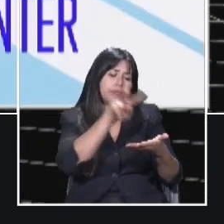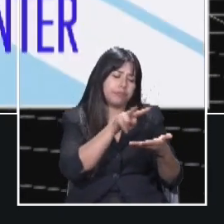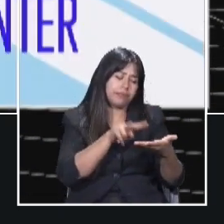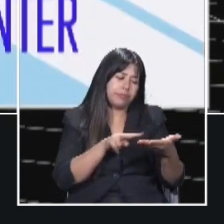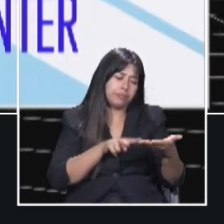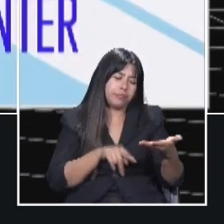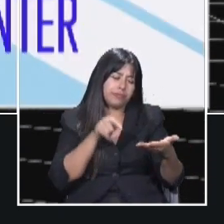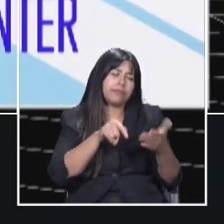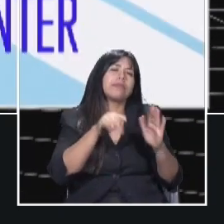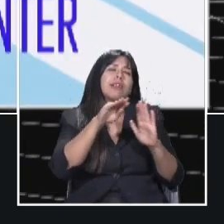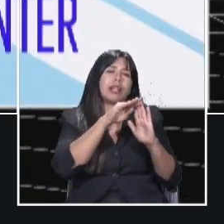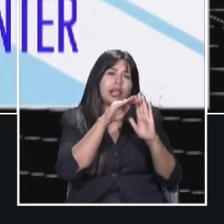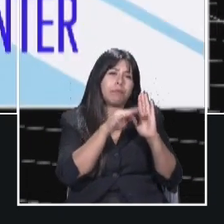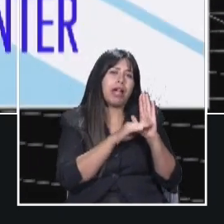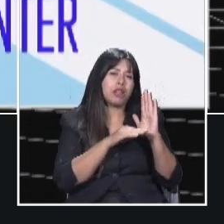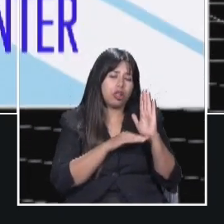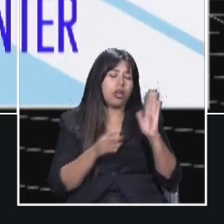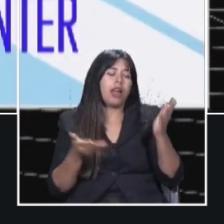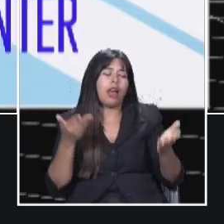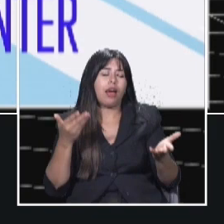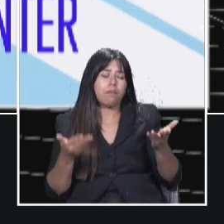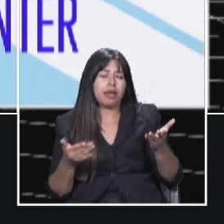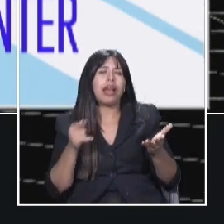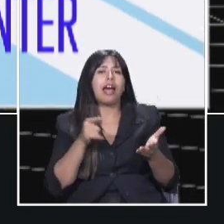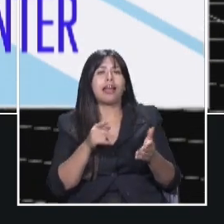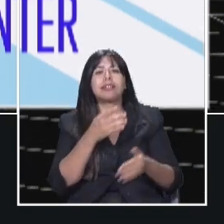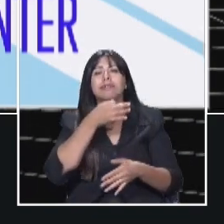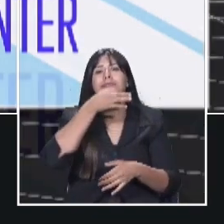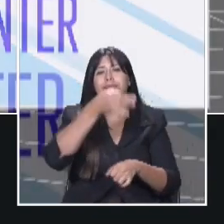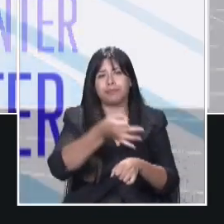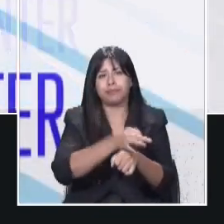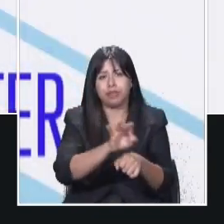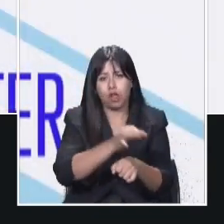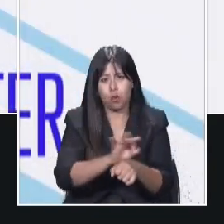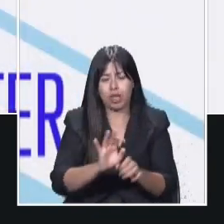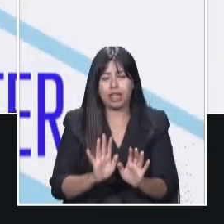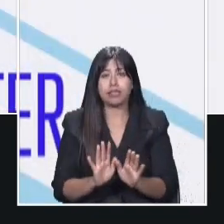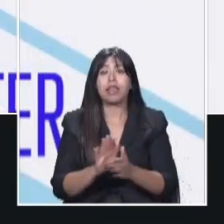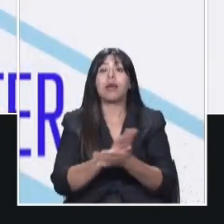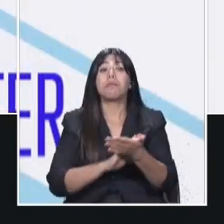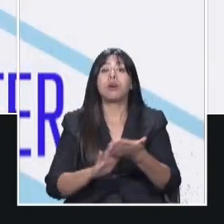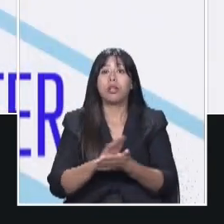So, what if you didn't have to go to the hospital at all?